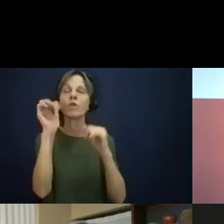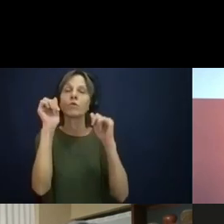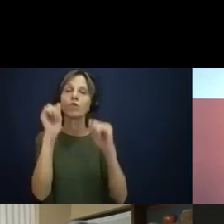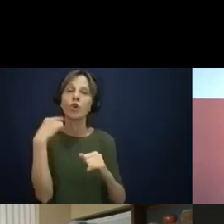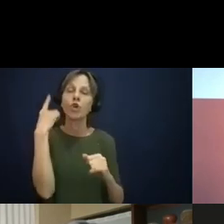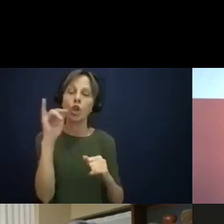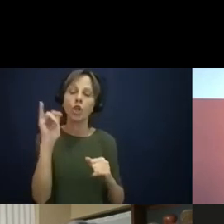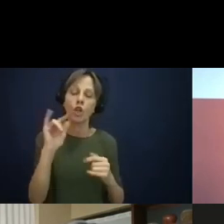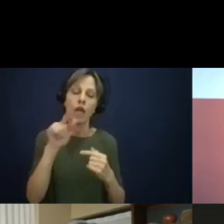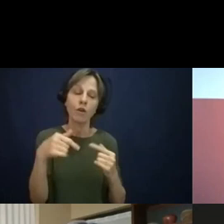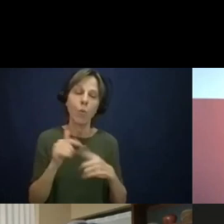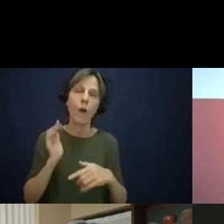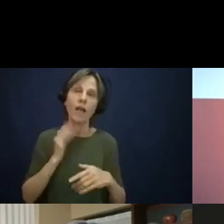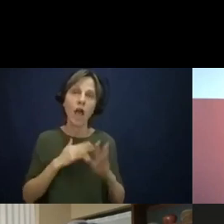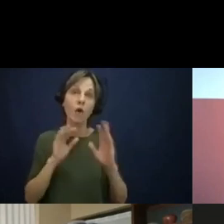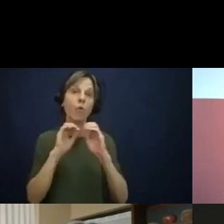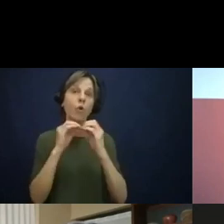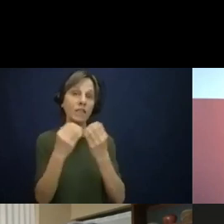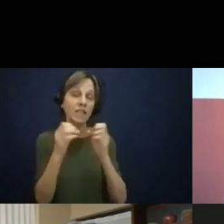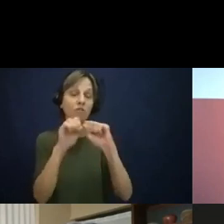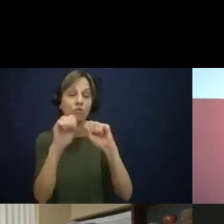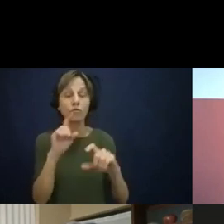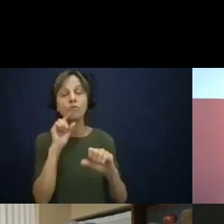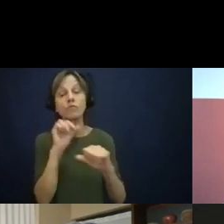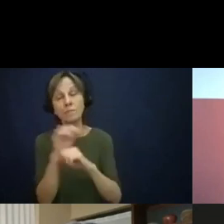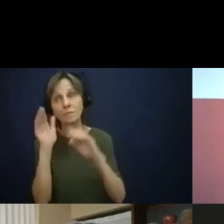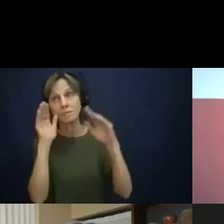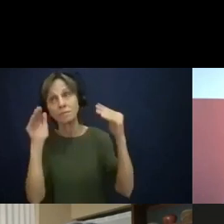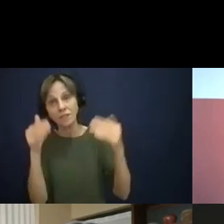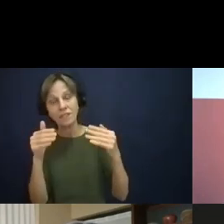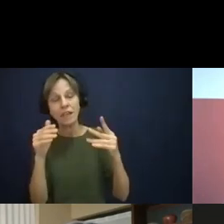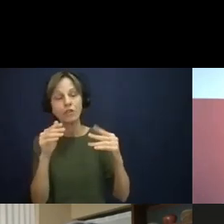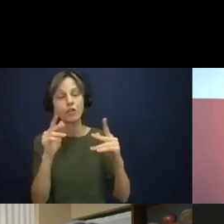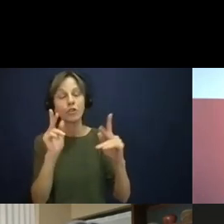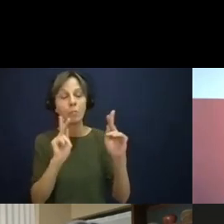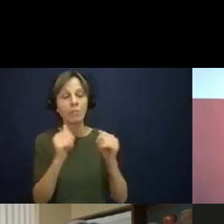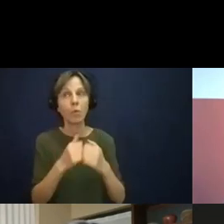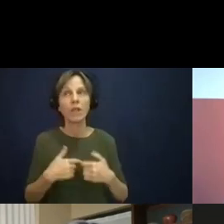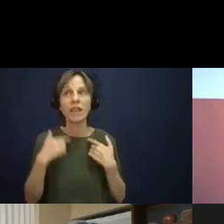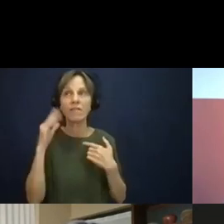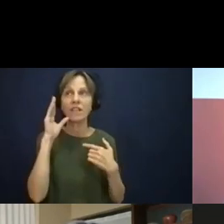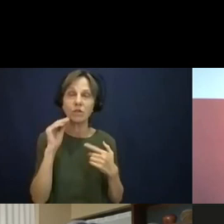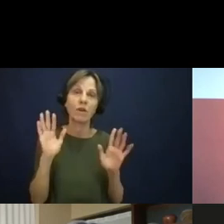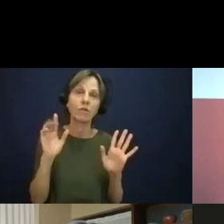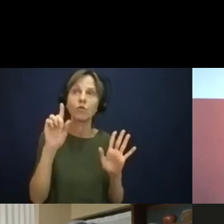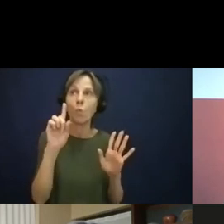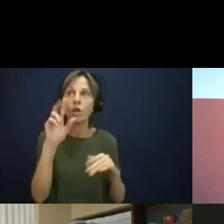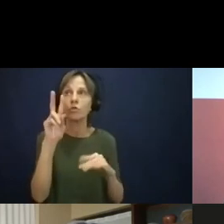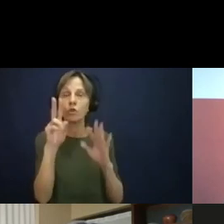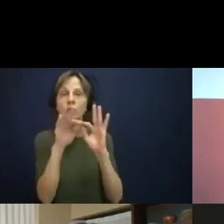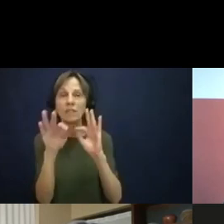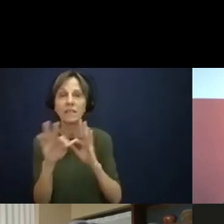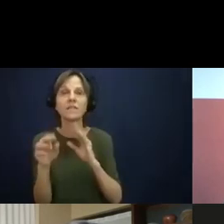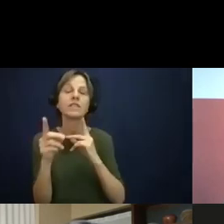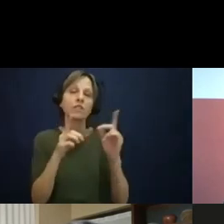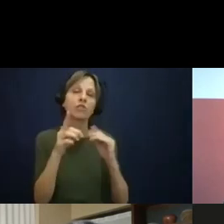our organizations and systems truly center people with lived experience. I'd love to end on that note. So just a sentence or two that describes what the